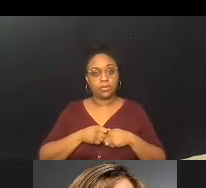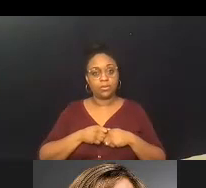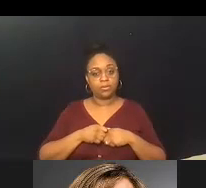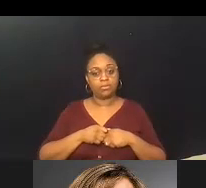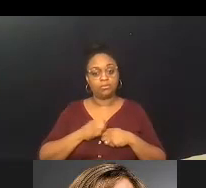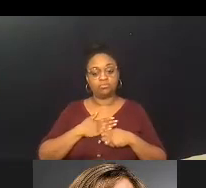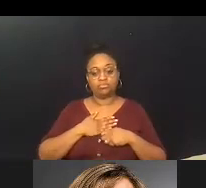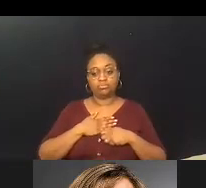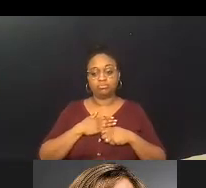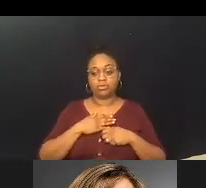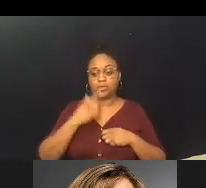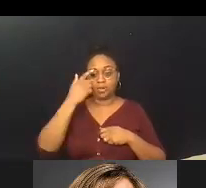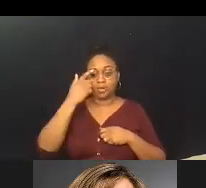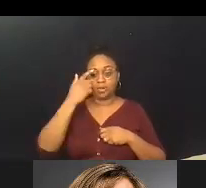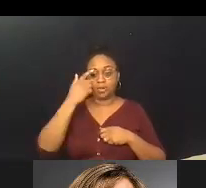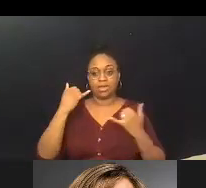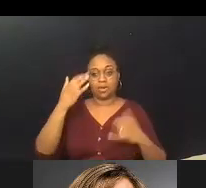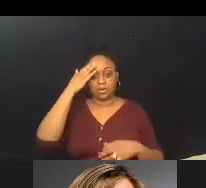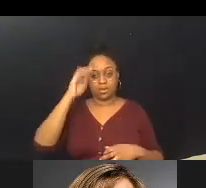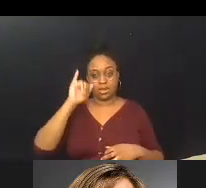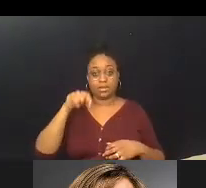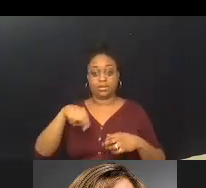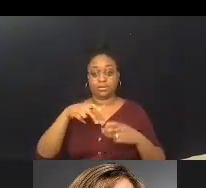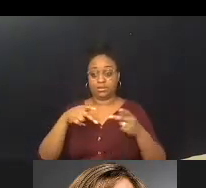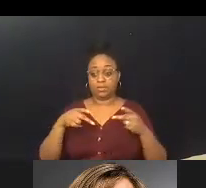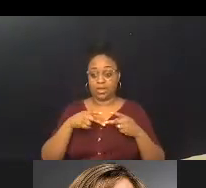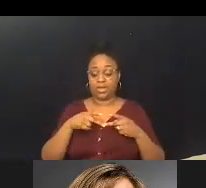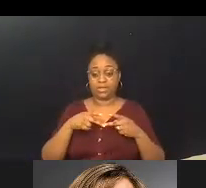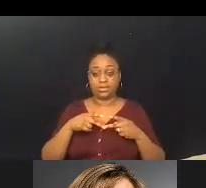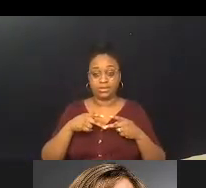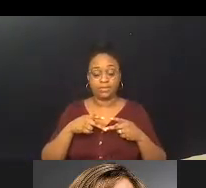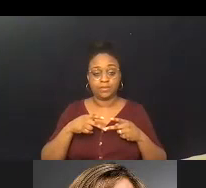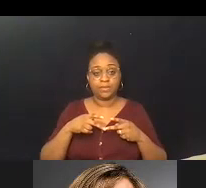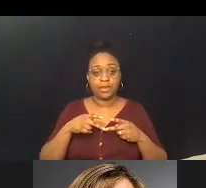to know that this is a place, being a PWI,